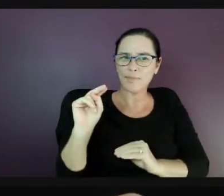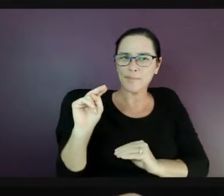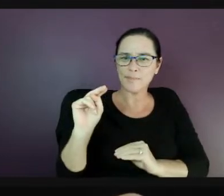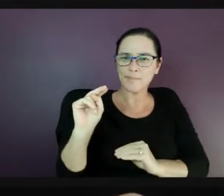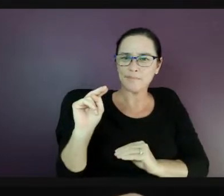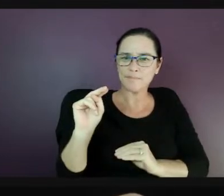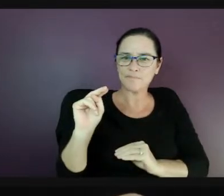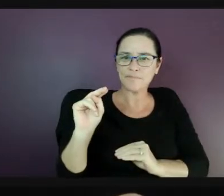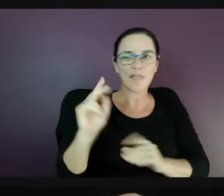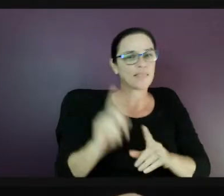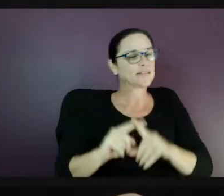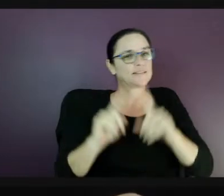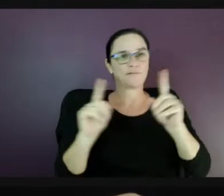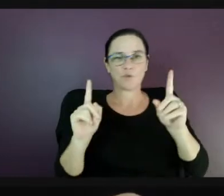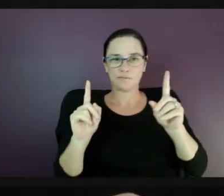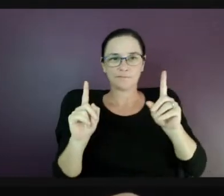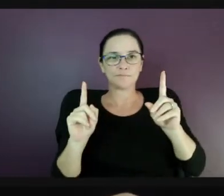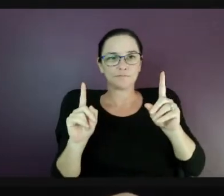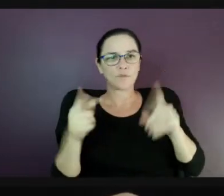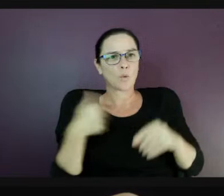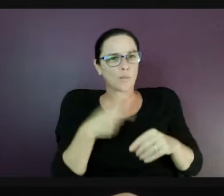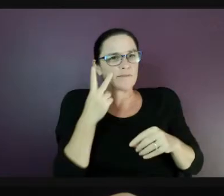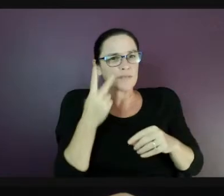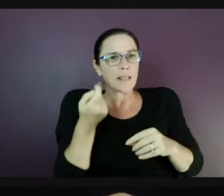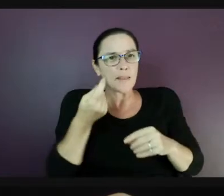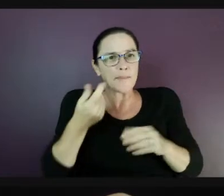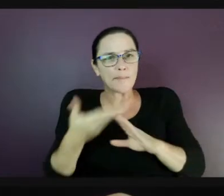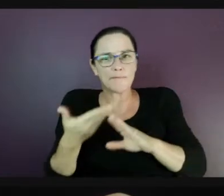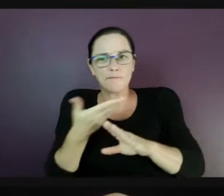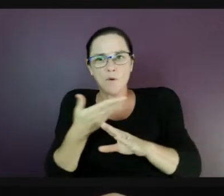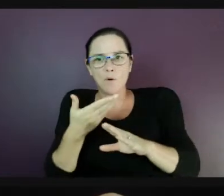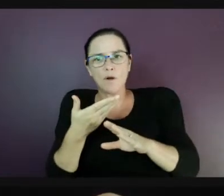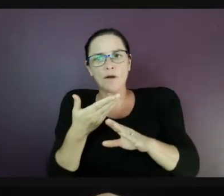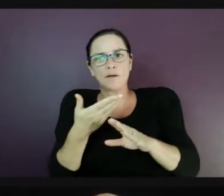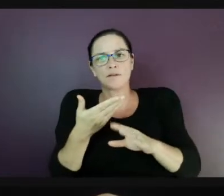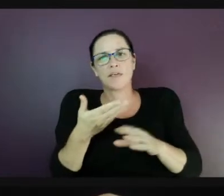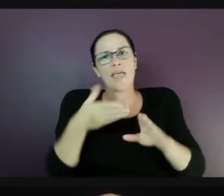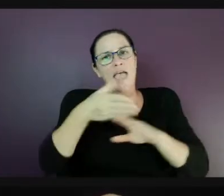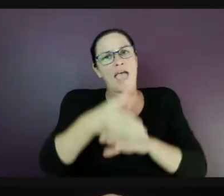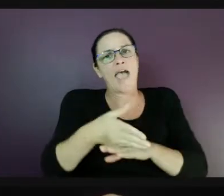That is different, right? We've seen a little bit before, shorter term, following eruptions as well,